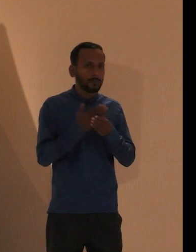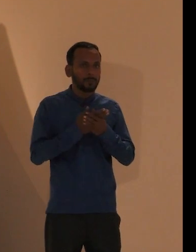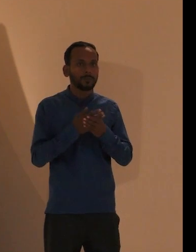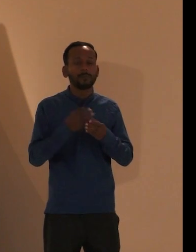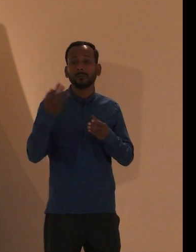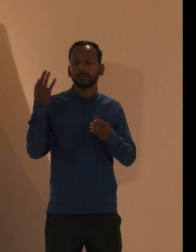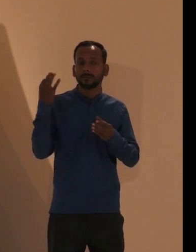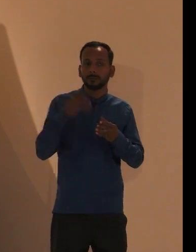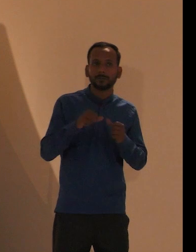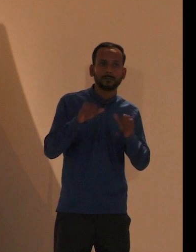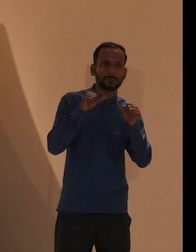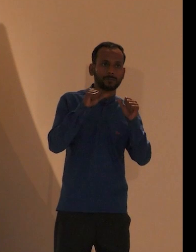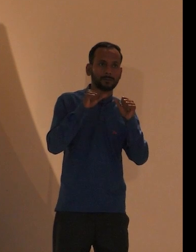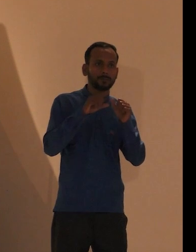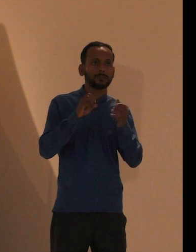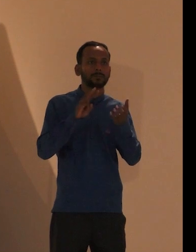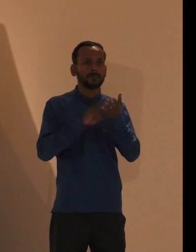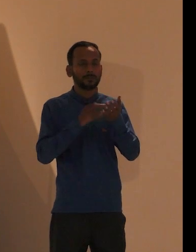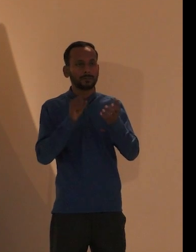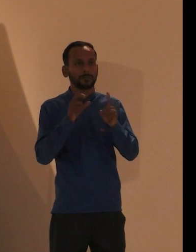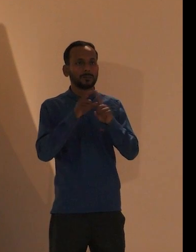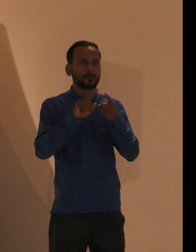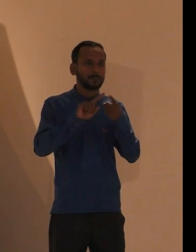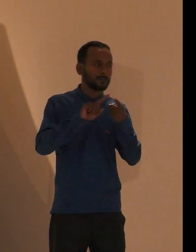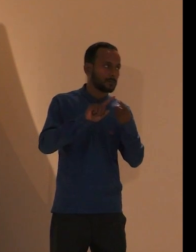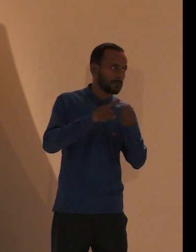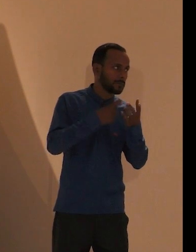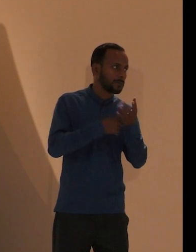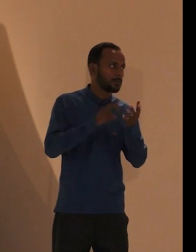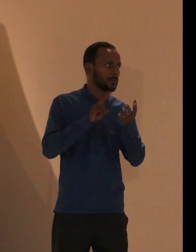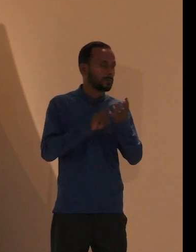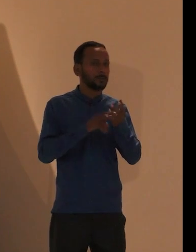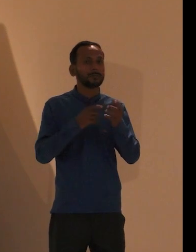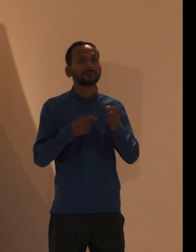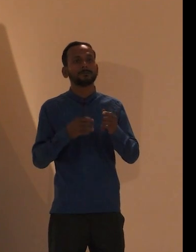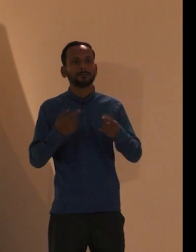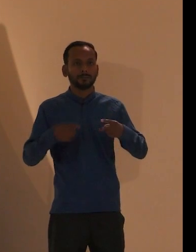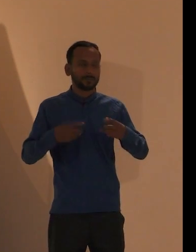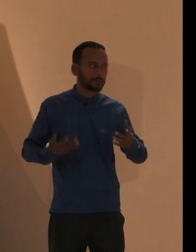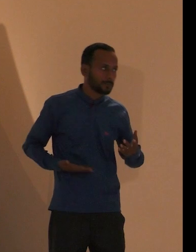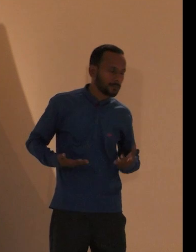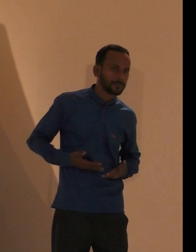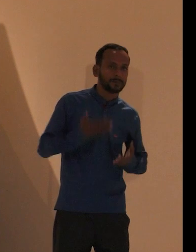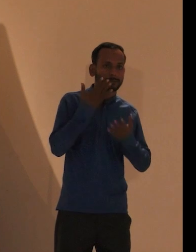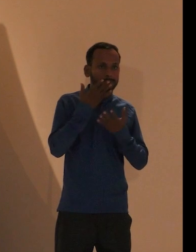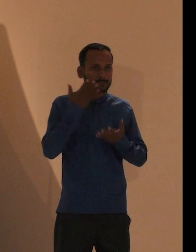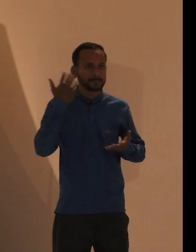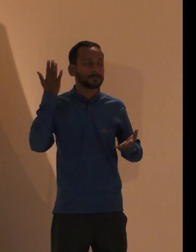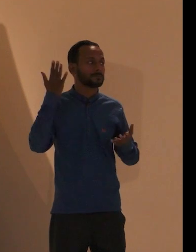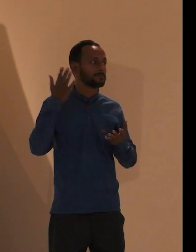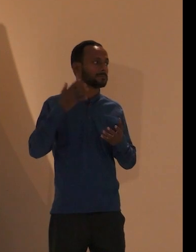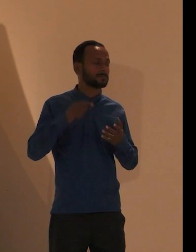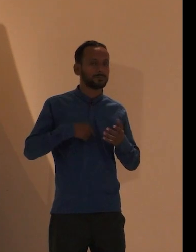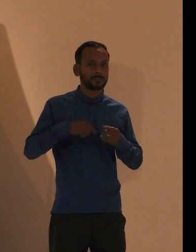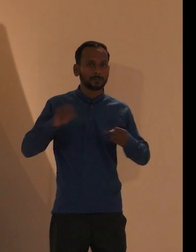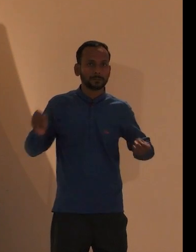Bangla Gan, modern Bengali music, modern Bengali songs. And we have